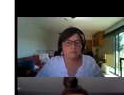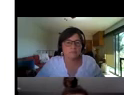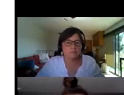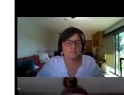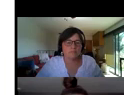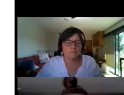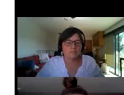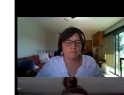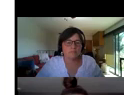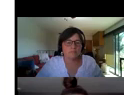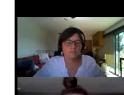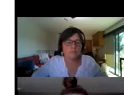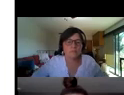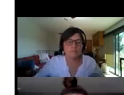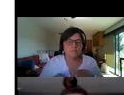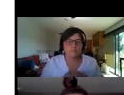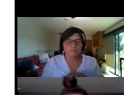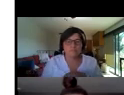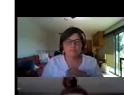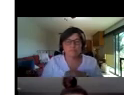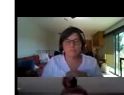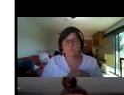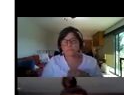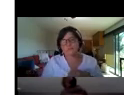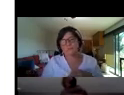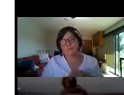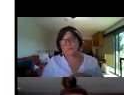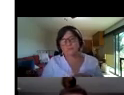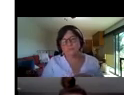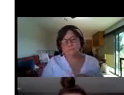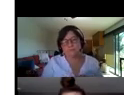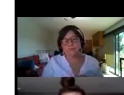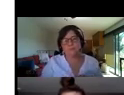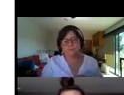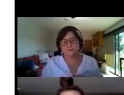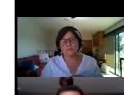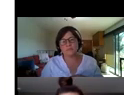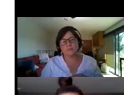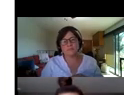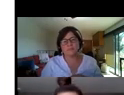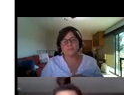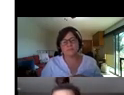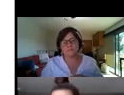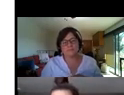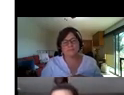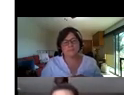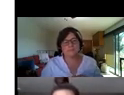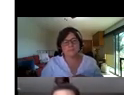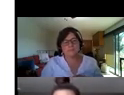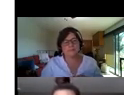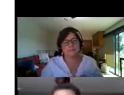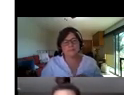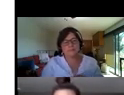also outside, and the bigger picture is a war, the war at Vietnam that's occurring, and how students